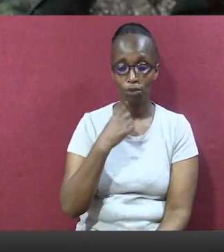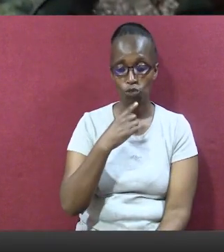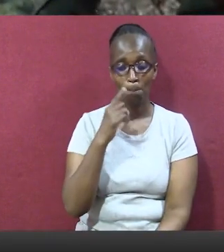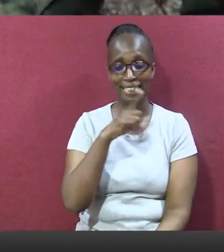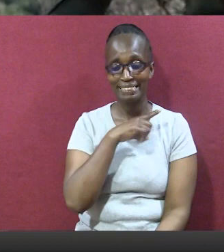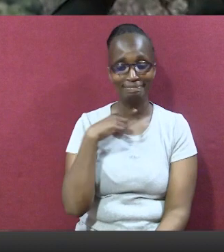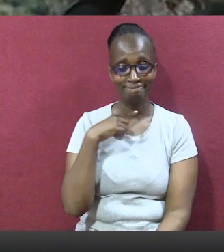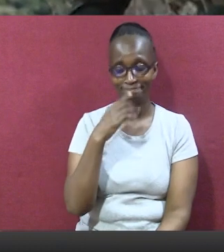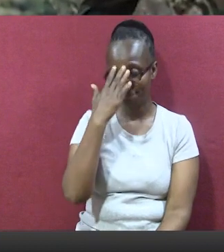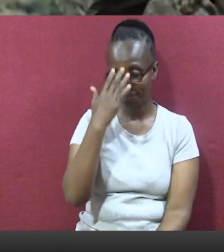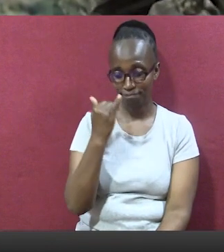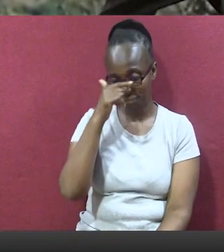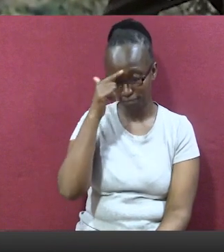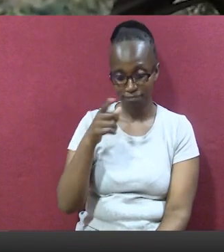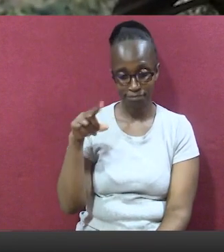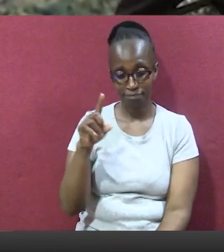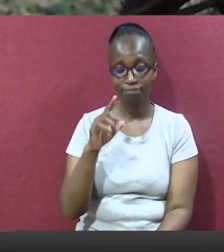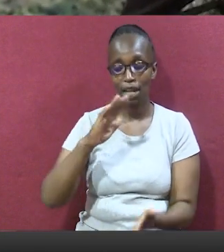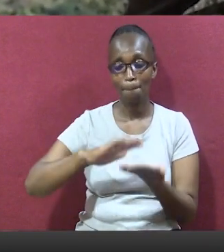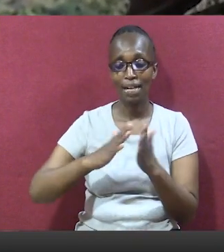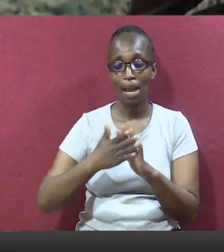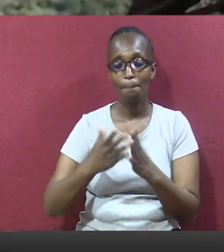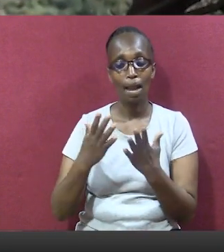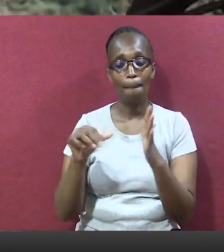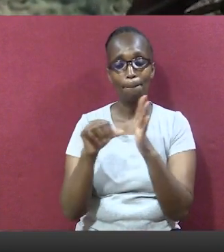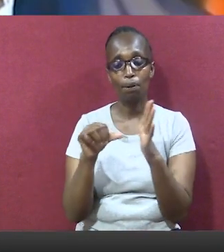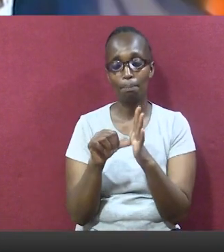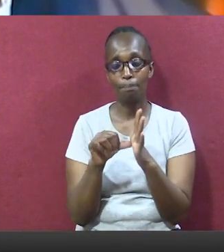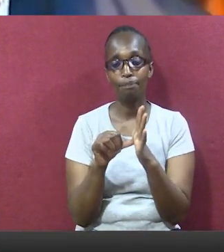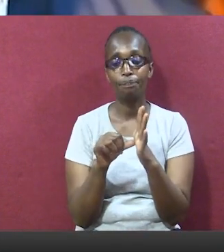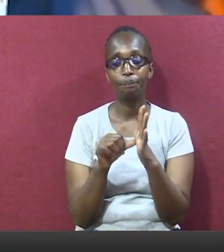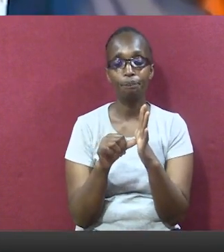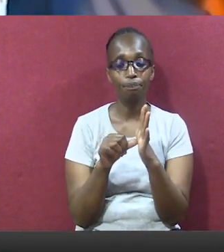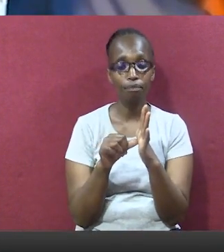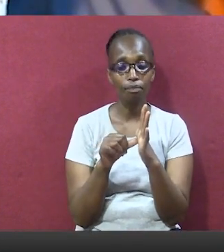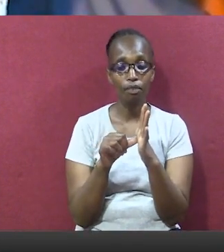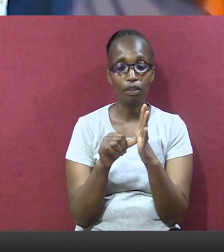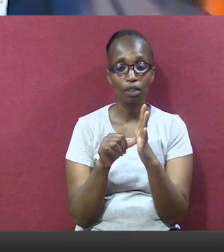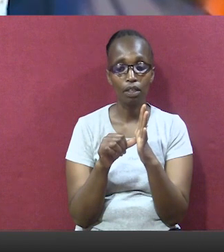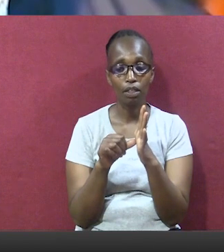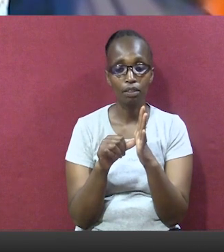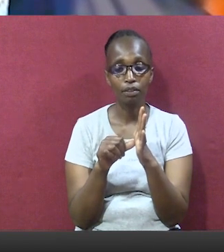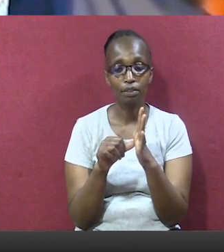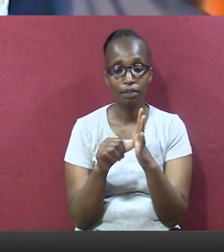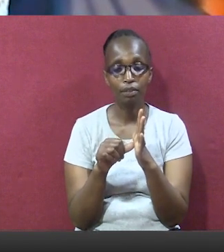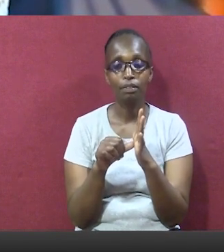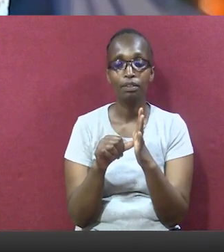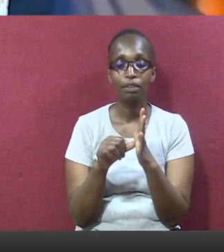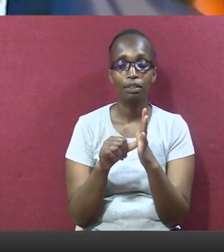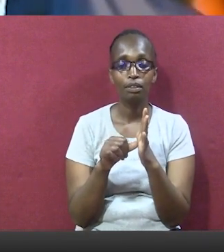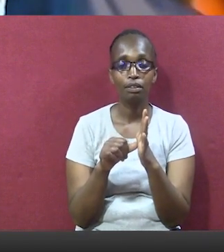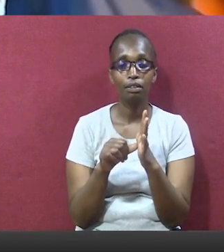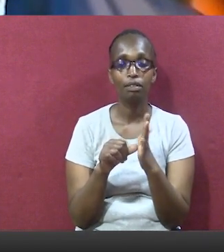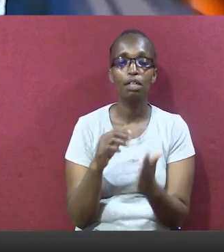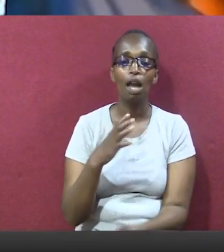tishio la usalama katika kaunti ya Elgeyo Marakwet. That bandits can roam Kerio